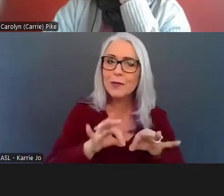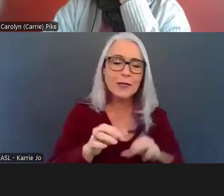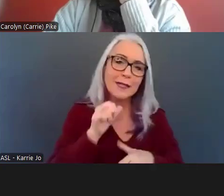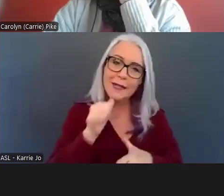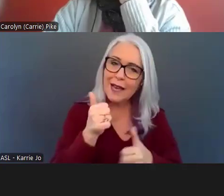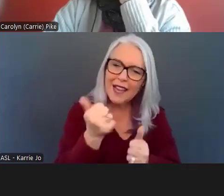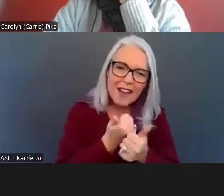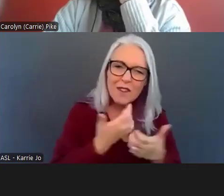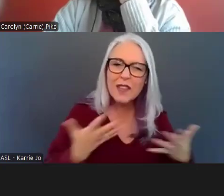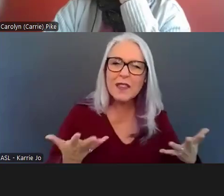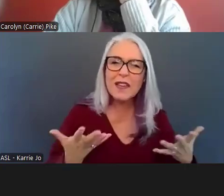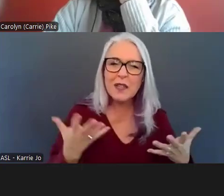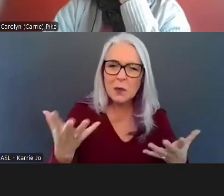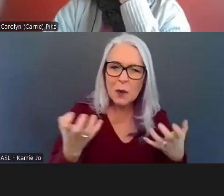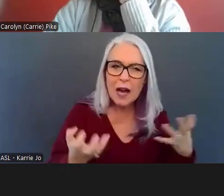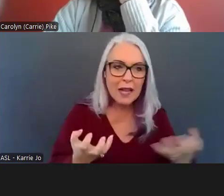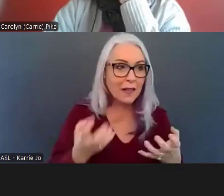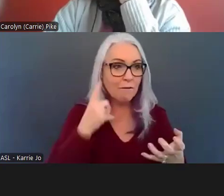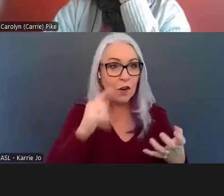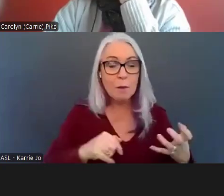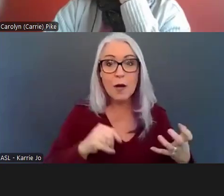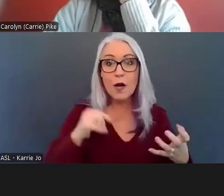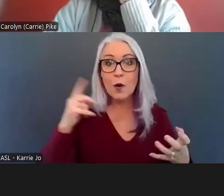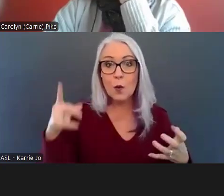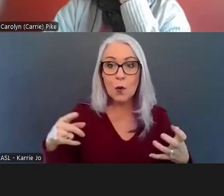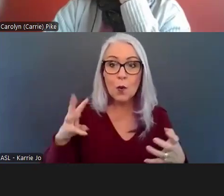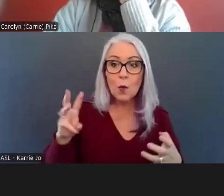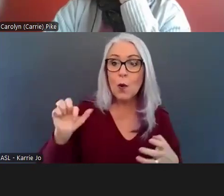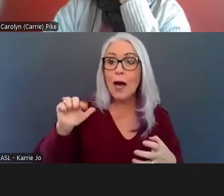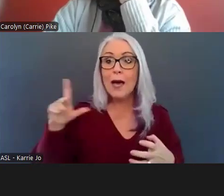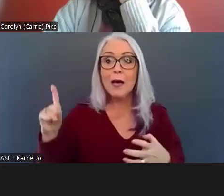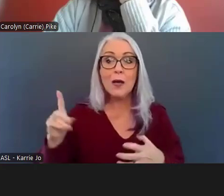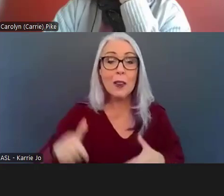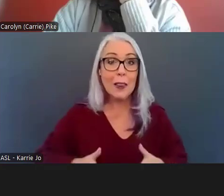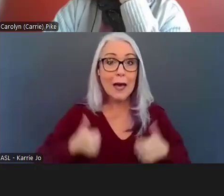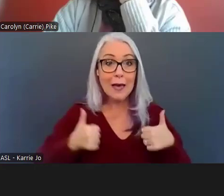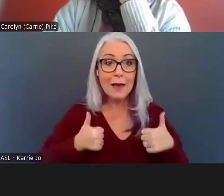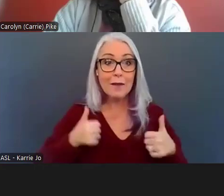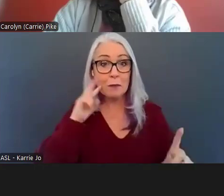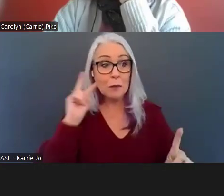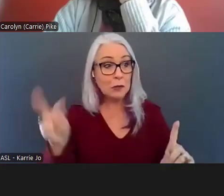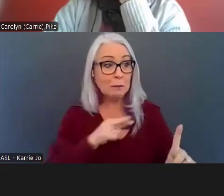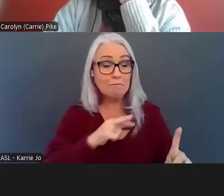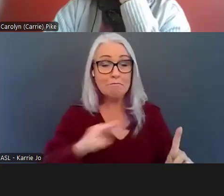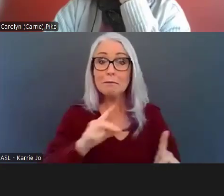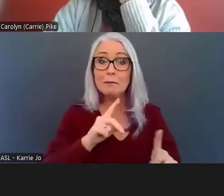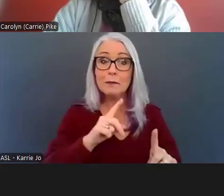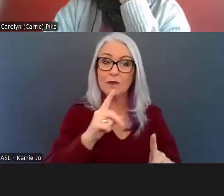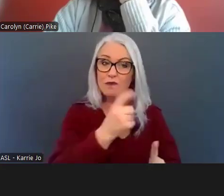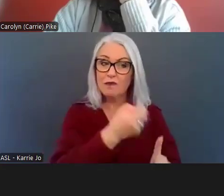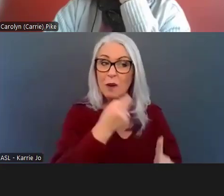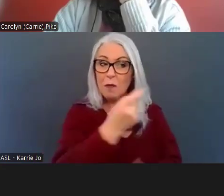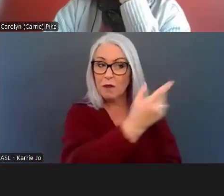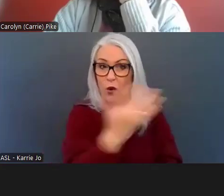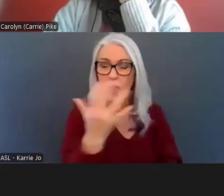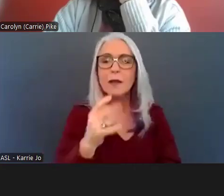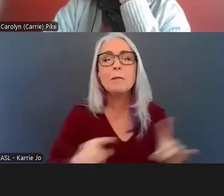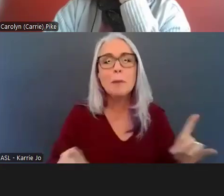that you want from a wildlife standpoint from industrial forests, but you can work with folks to